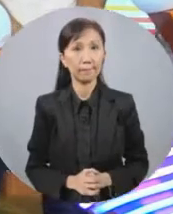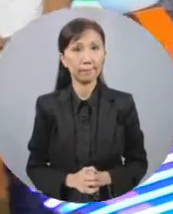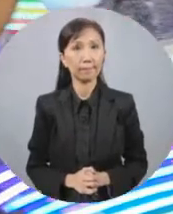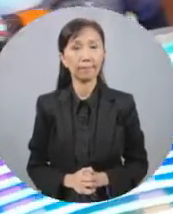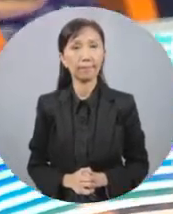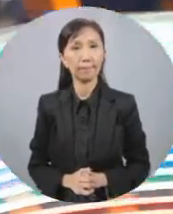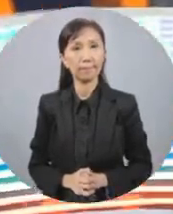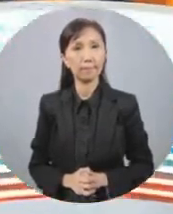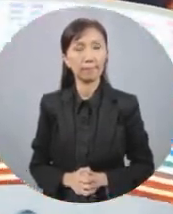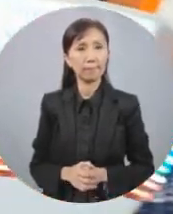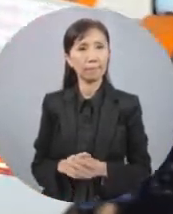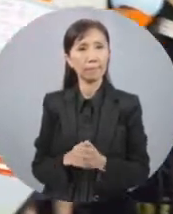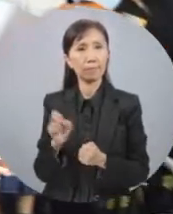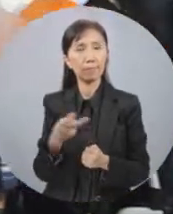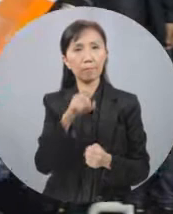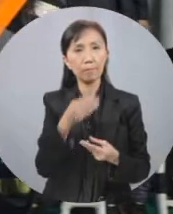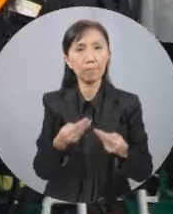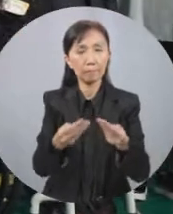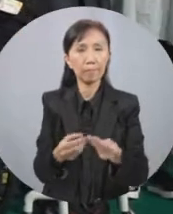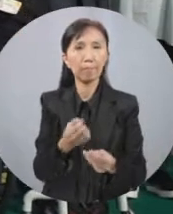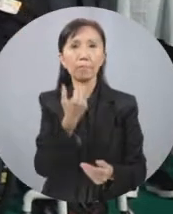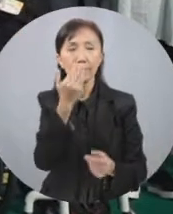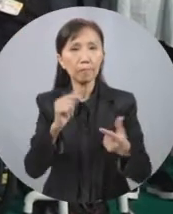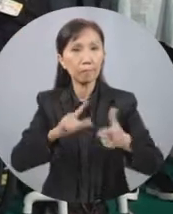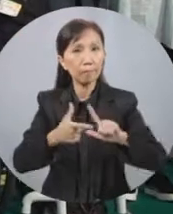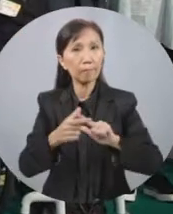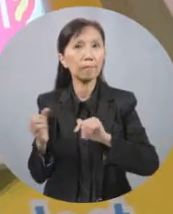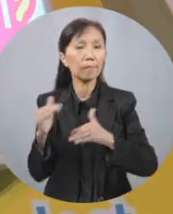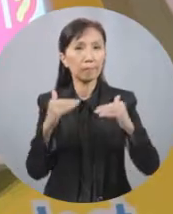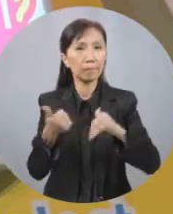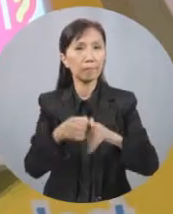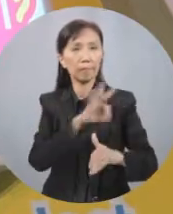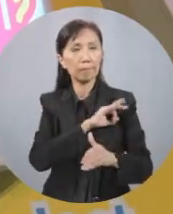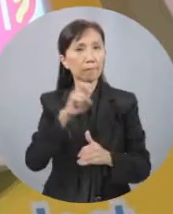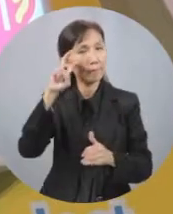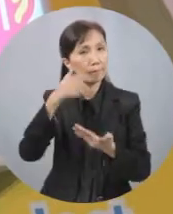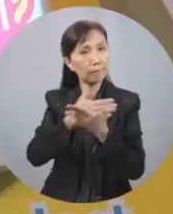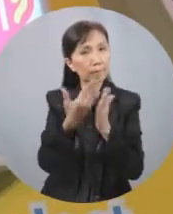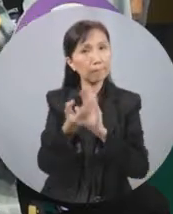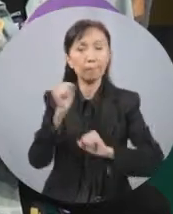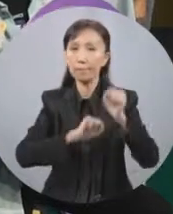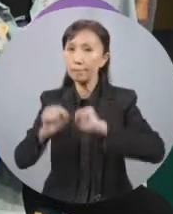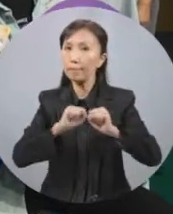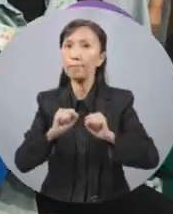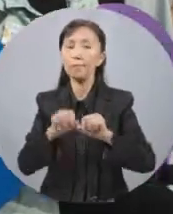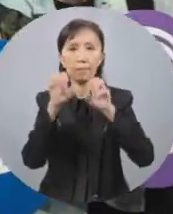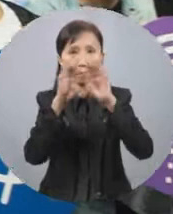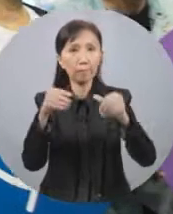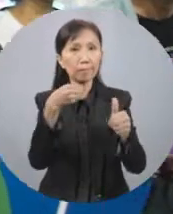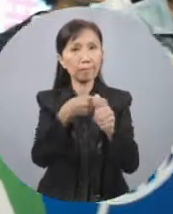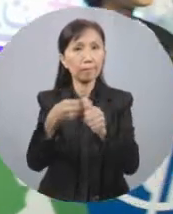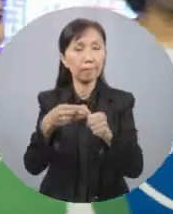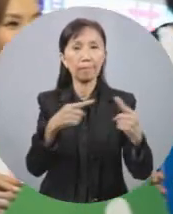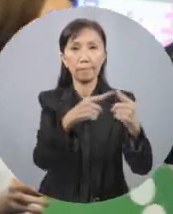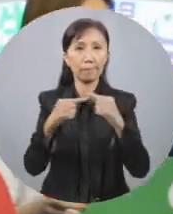Apart from enforcing the law and providing avenues for redressing grievances, the EOC is also committed to promulgating values of